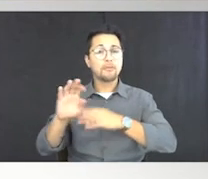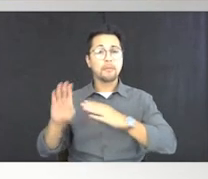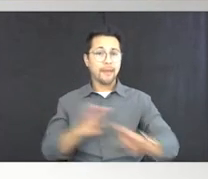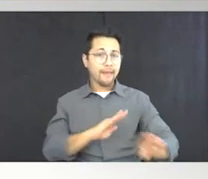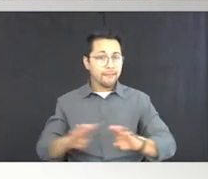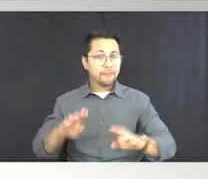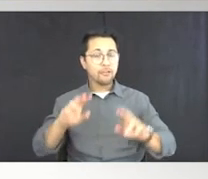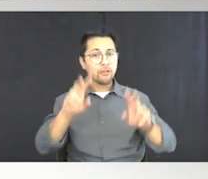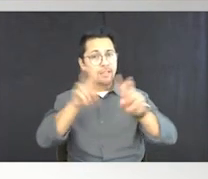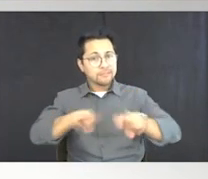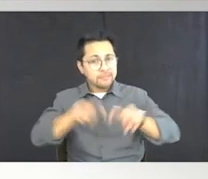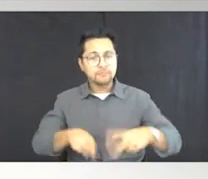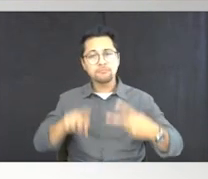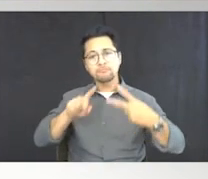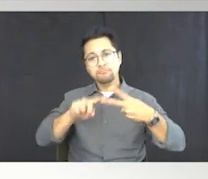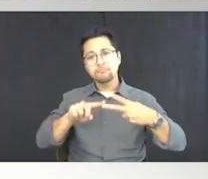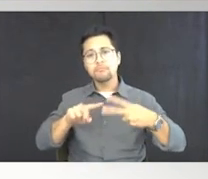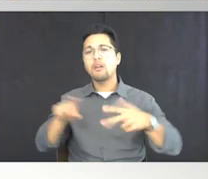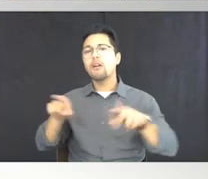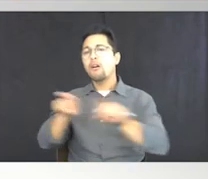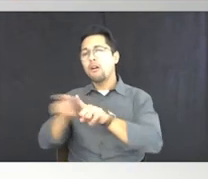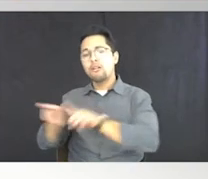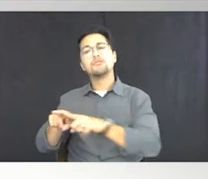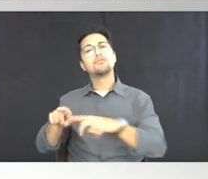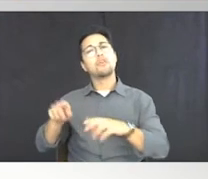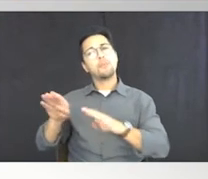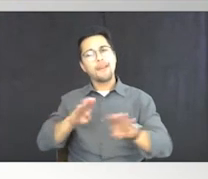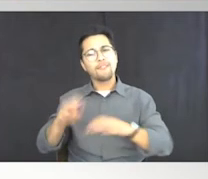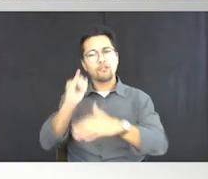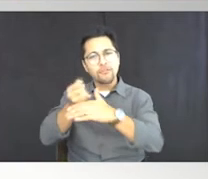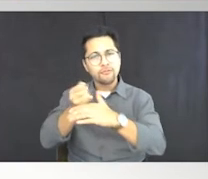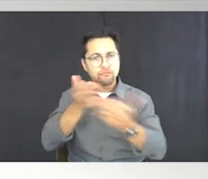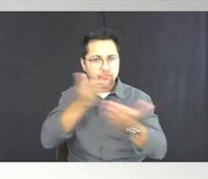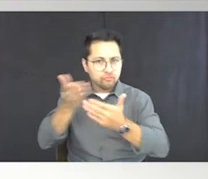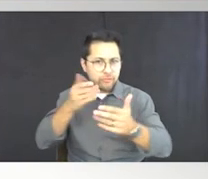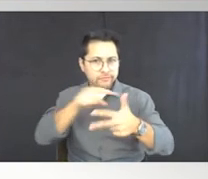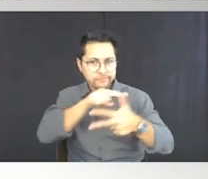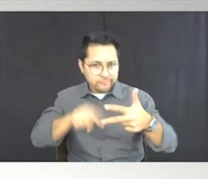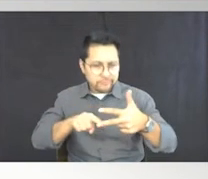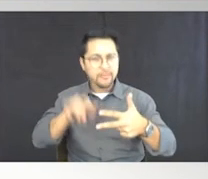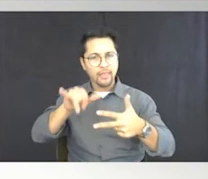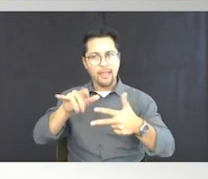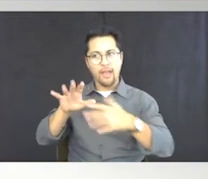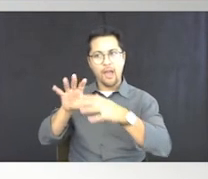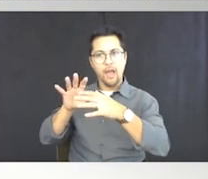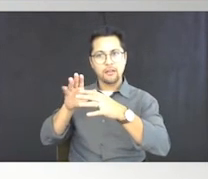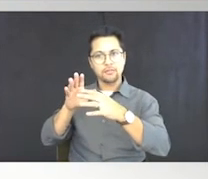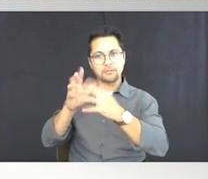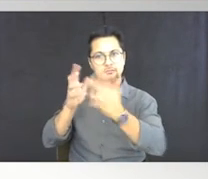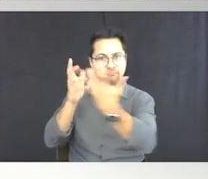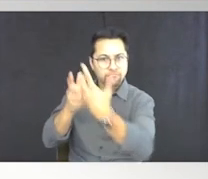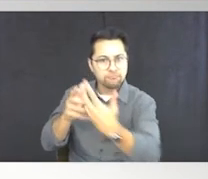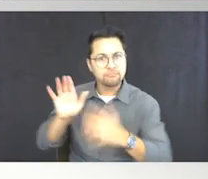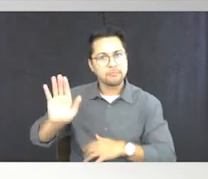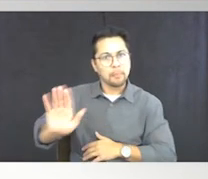assessment and a behavior intervention services that address the student's behavior.